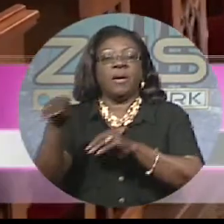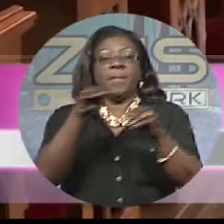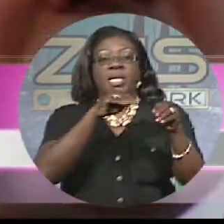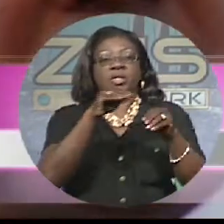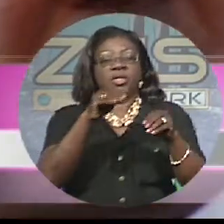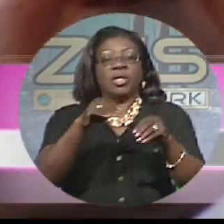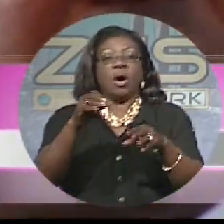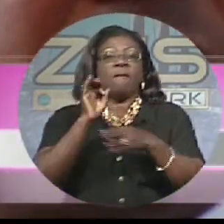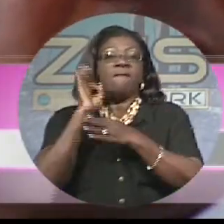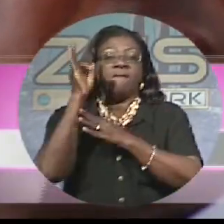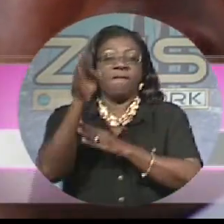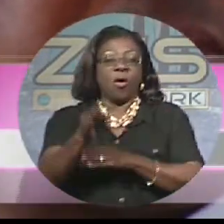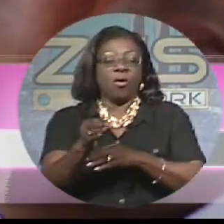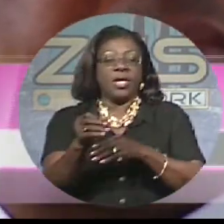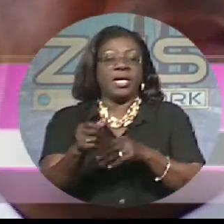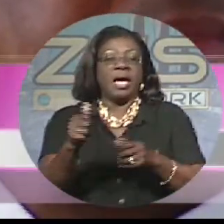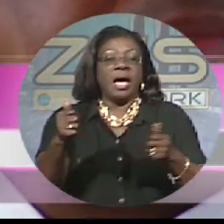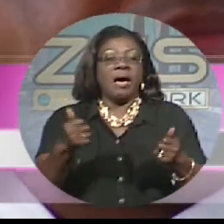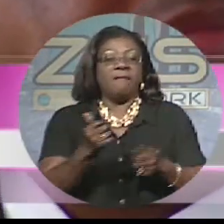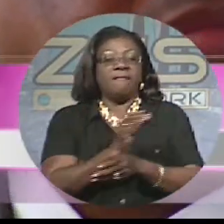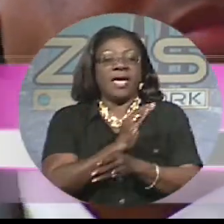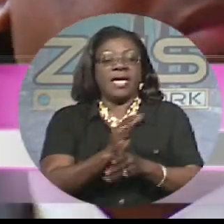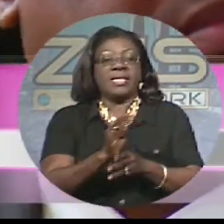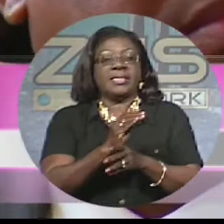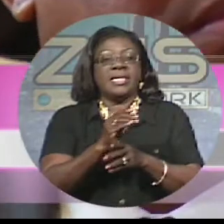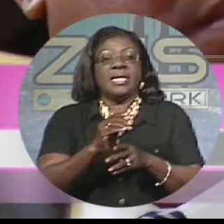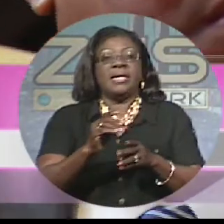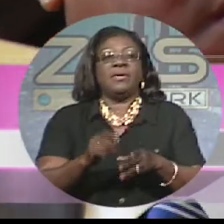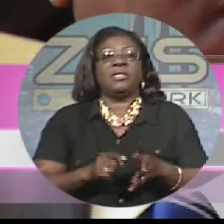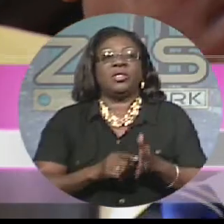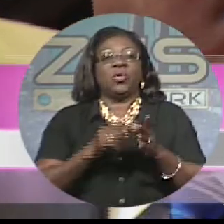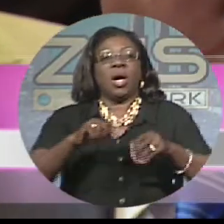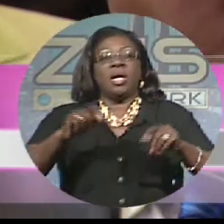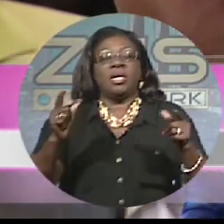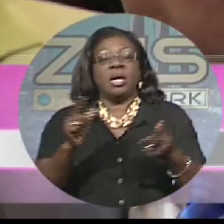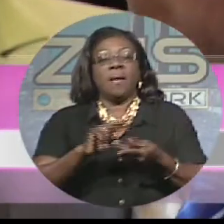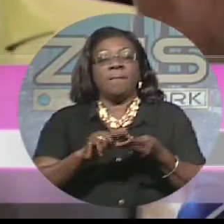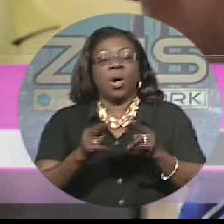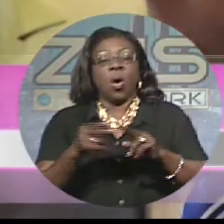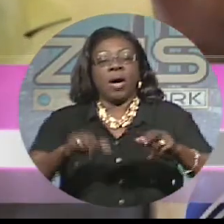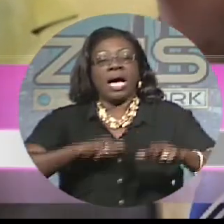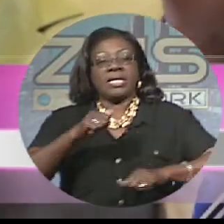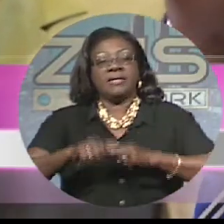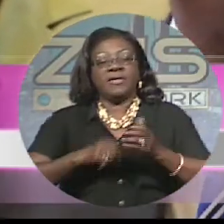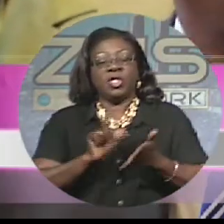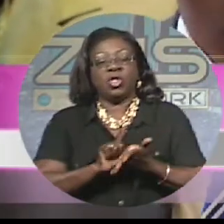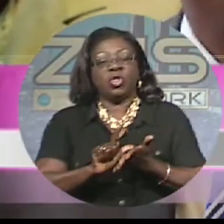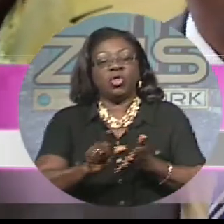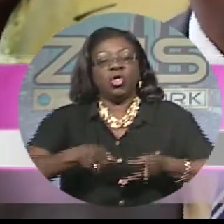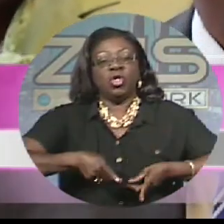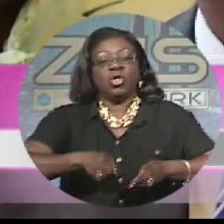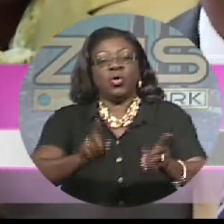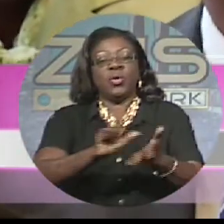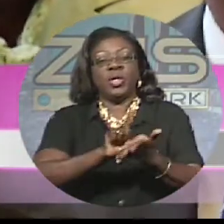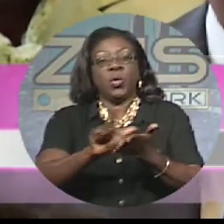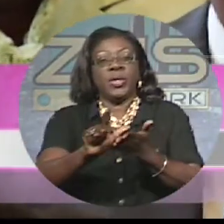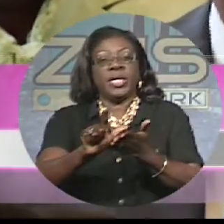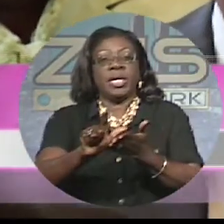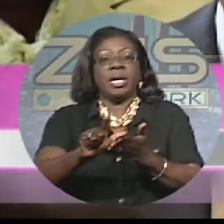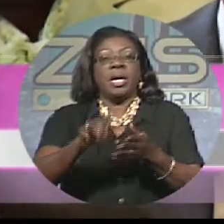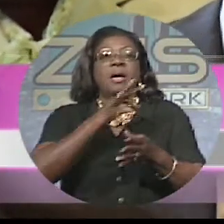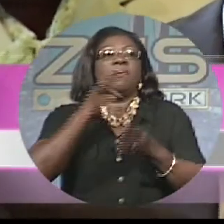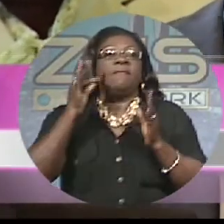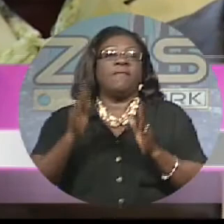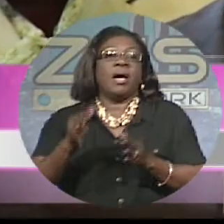Diplomatic Corps, is expected to participate in a number of activities. During his sermon, Dean Patrick Adderley applauded the diplomats for the work they